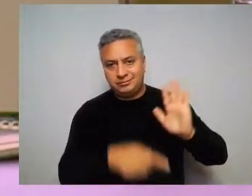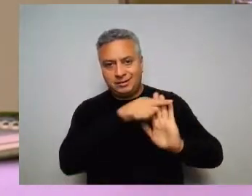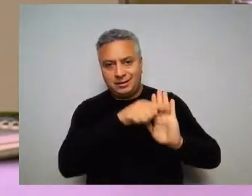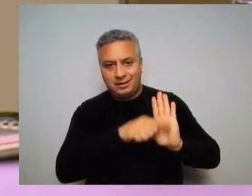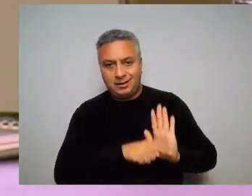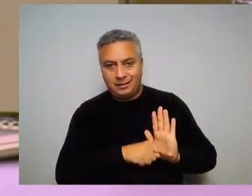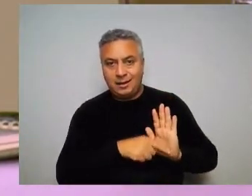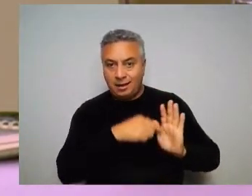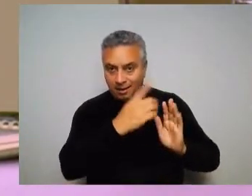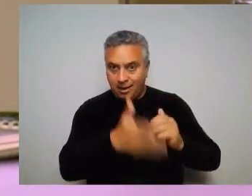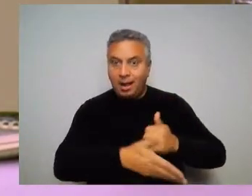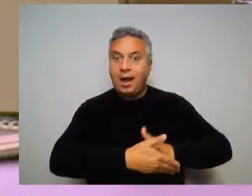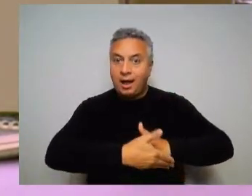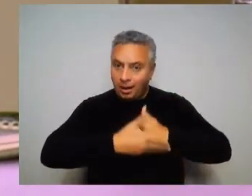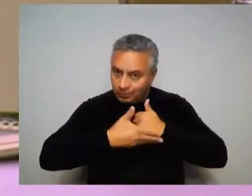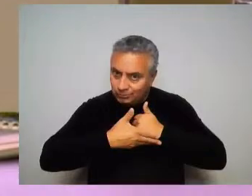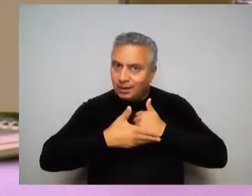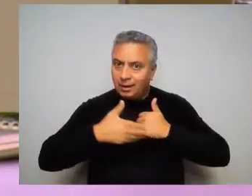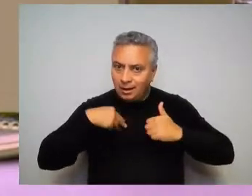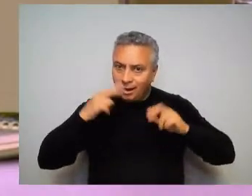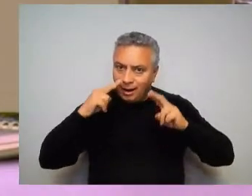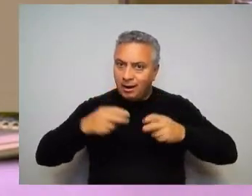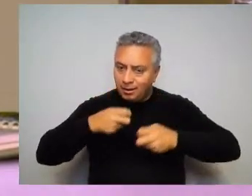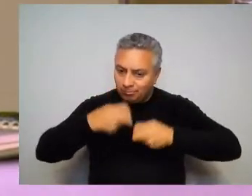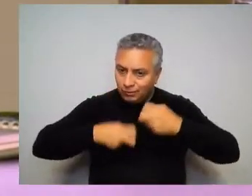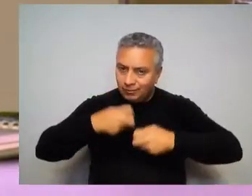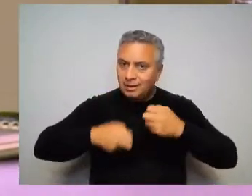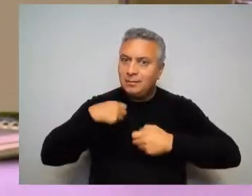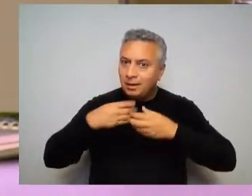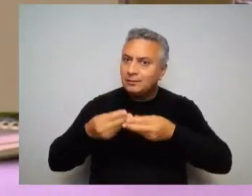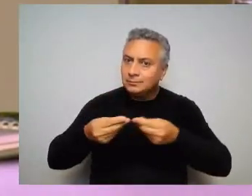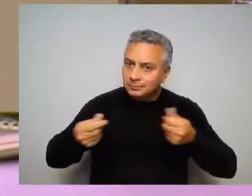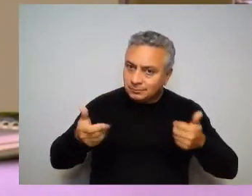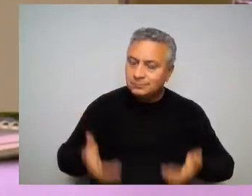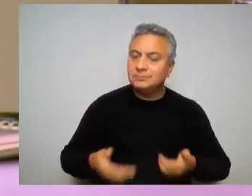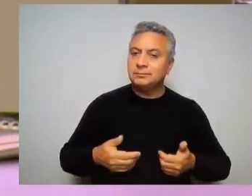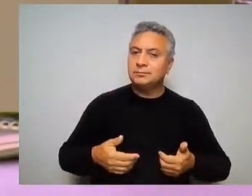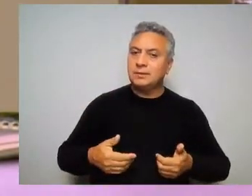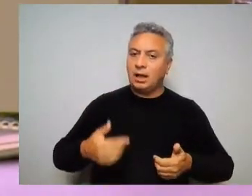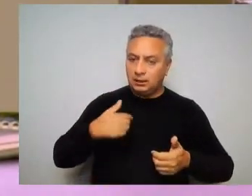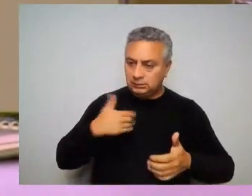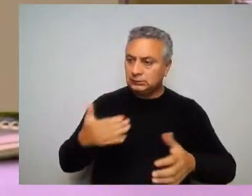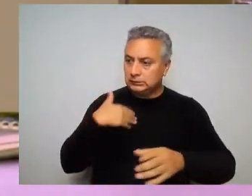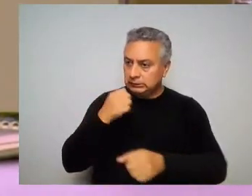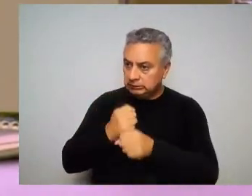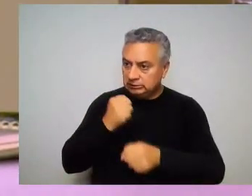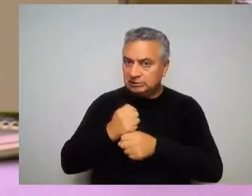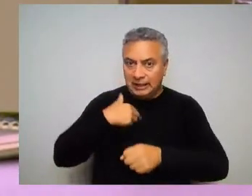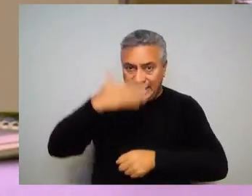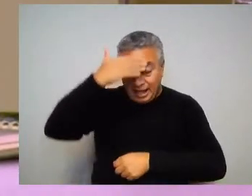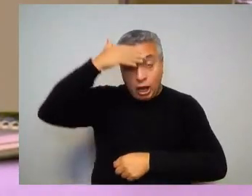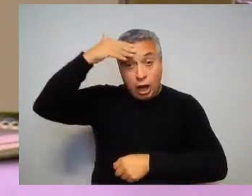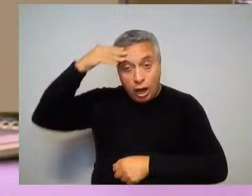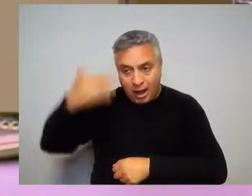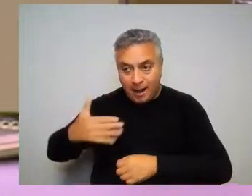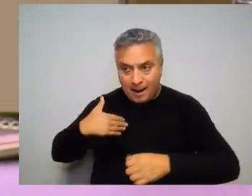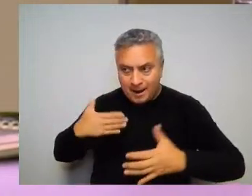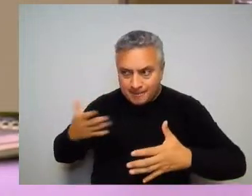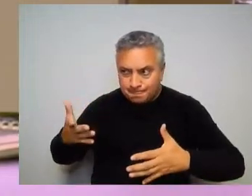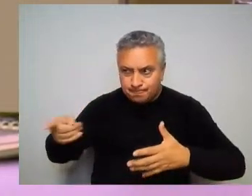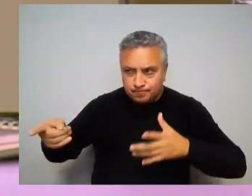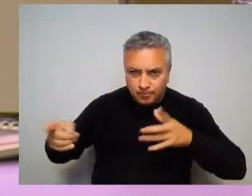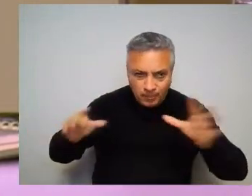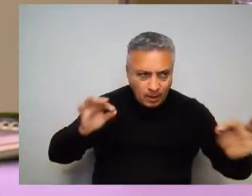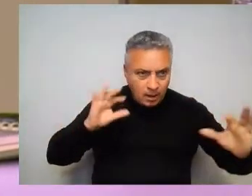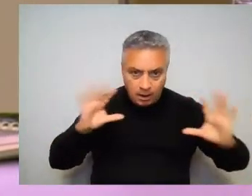at least help us identifying these common problems in order to align the efforts we